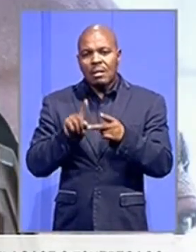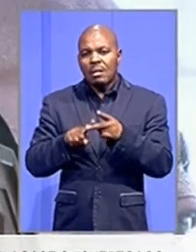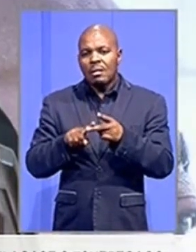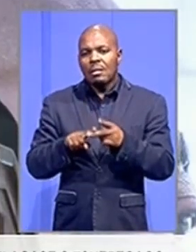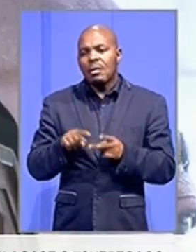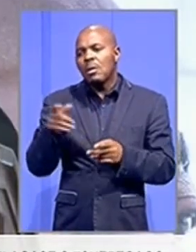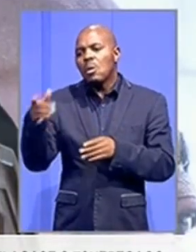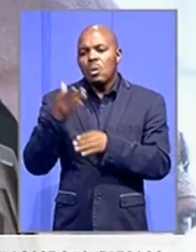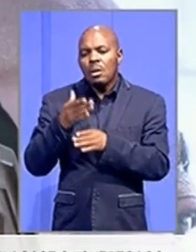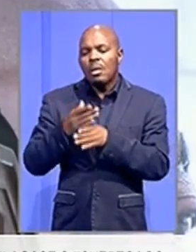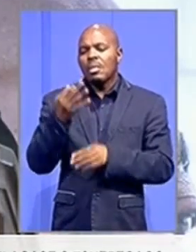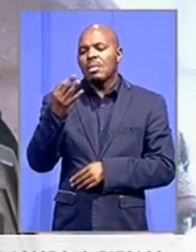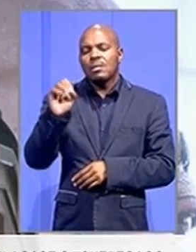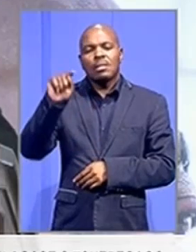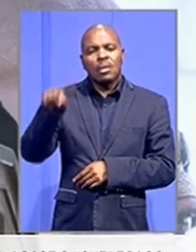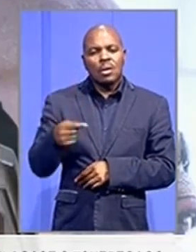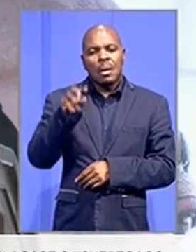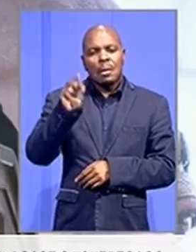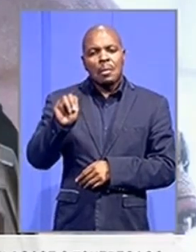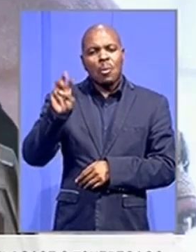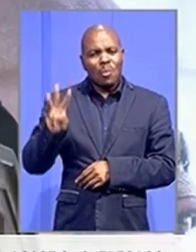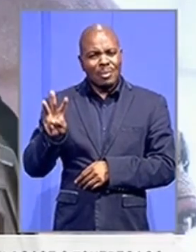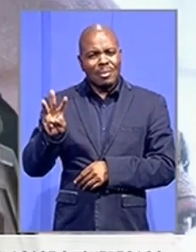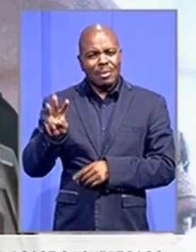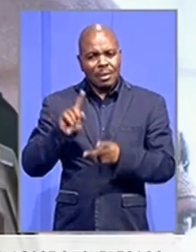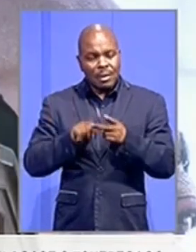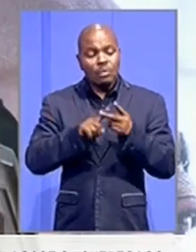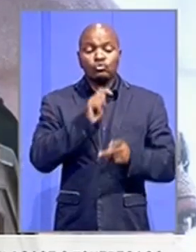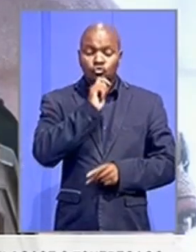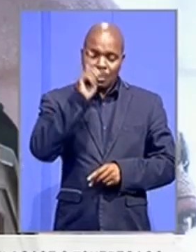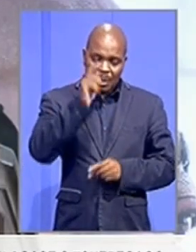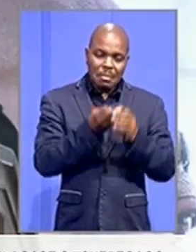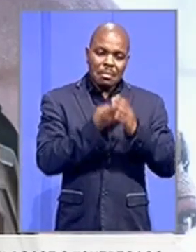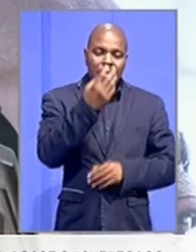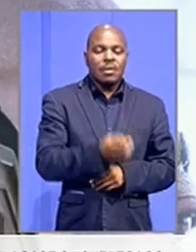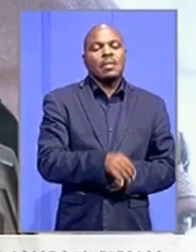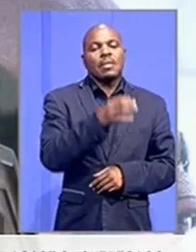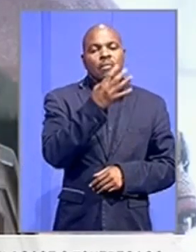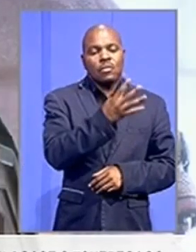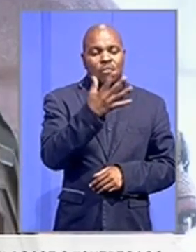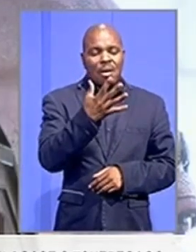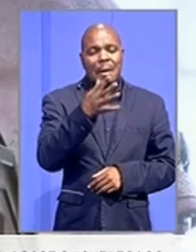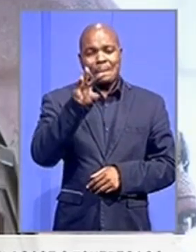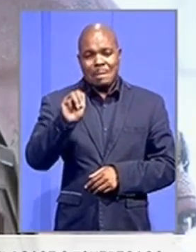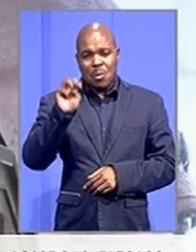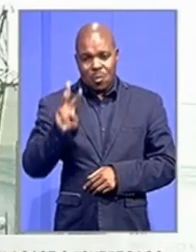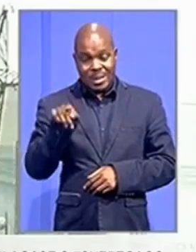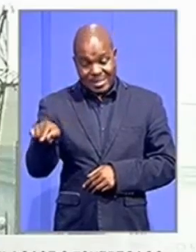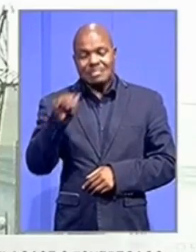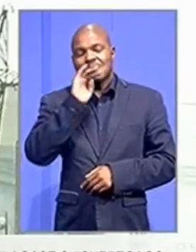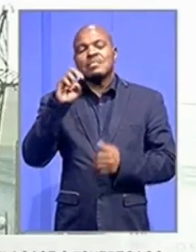at 30,000 megawatts, when it is having 45,000 megawatts connected, that is a